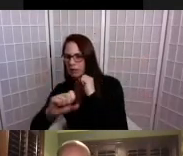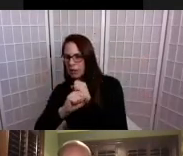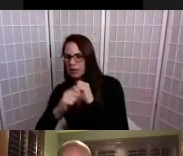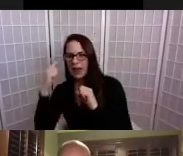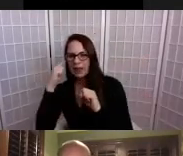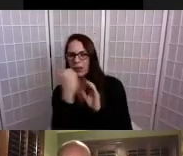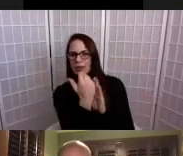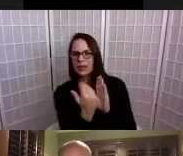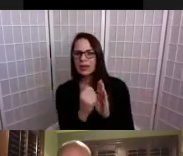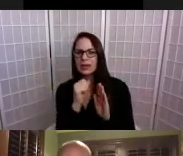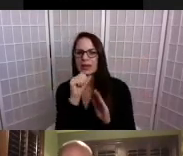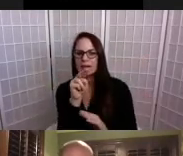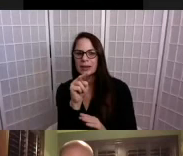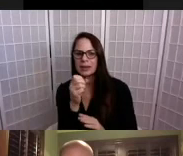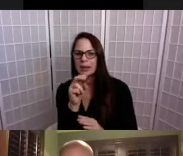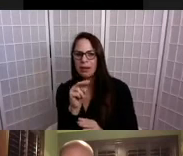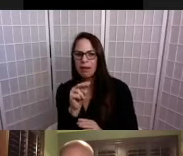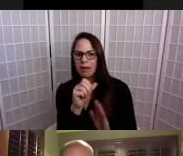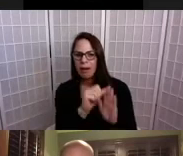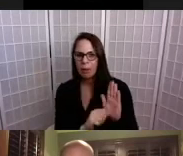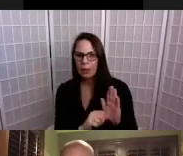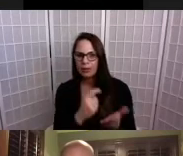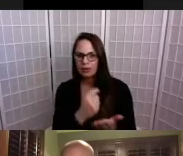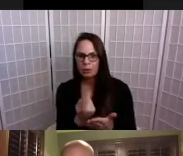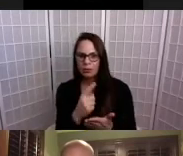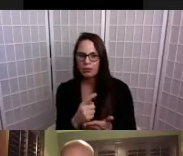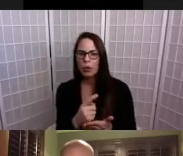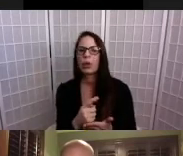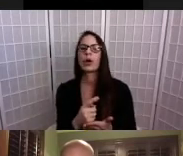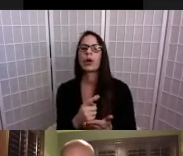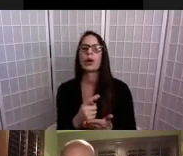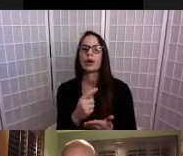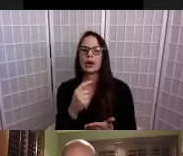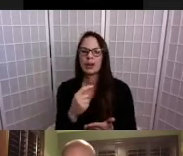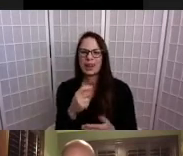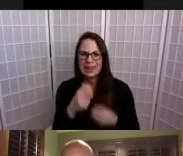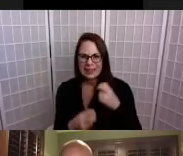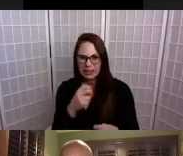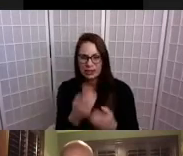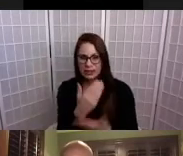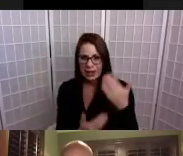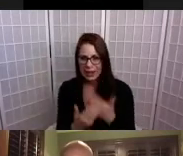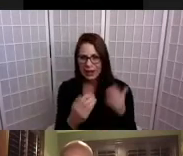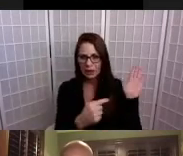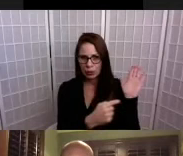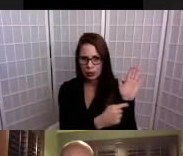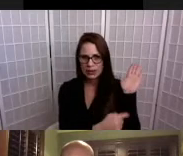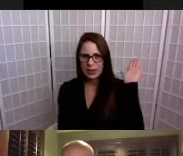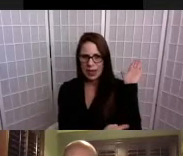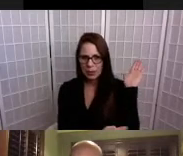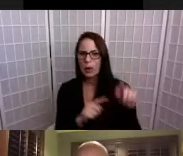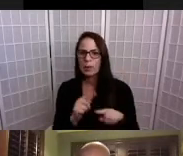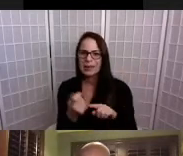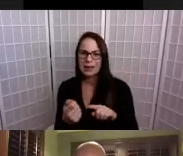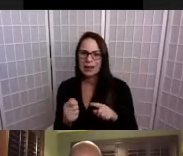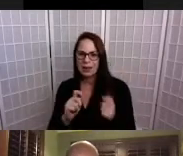non-operative treatment for conditions of the hand, wrist, and elbow, but it's a very similar bent. And it actually touches on a few